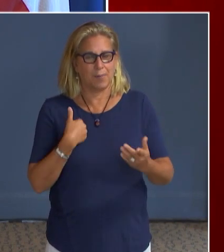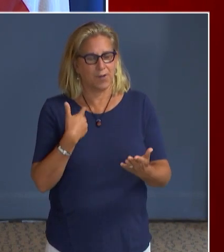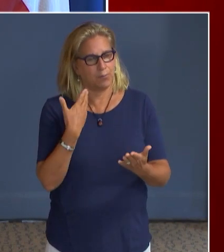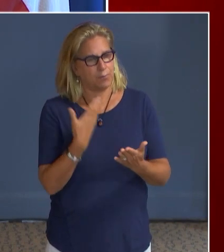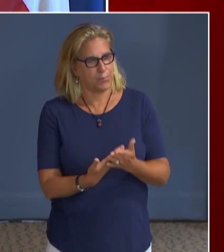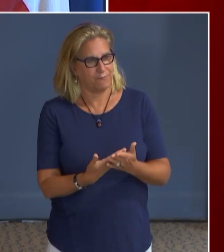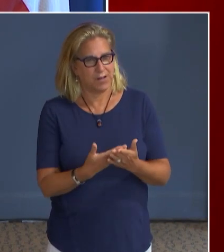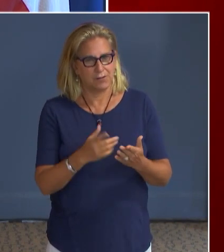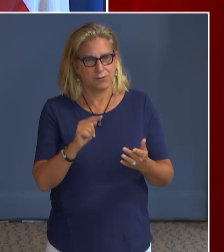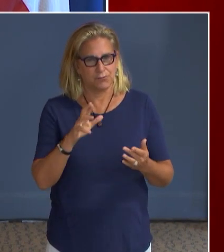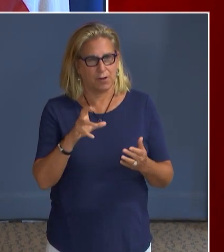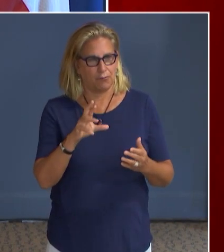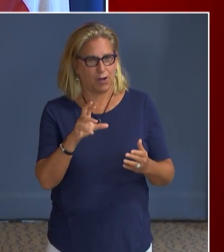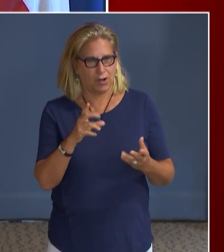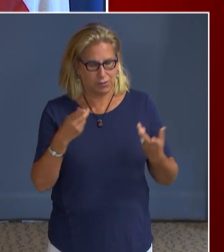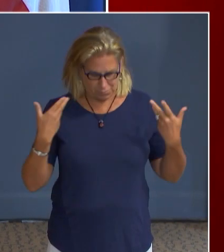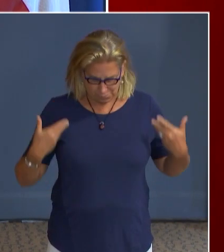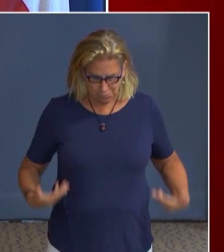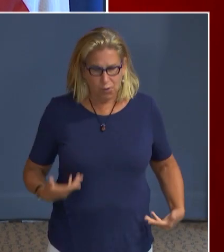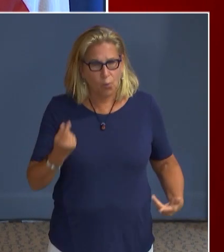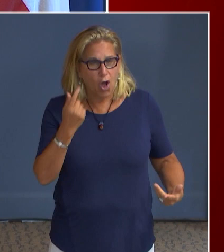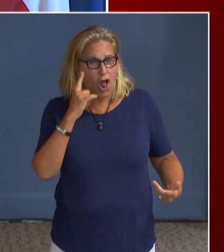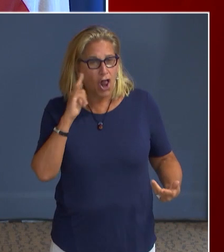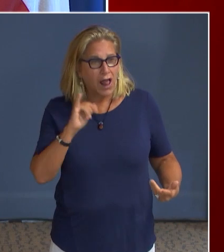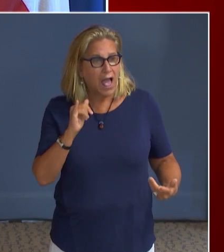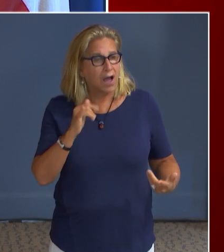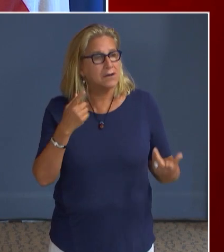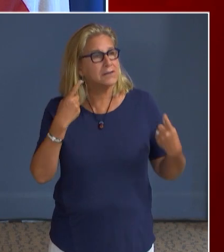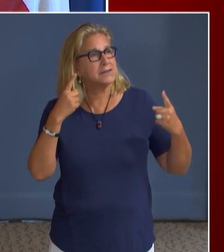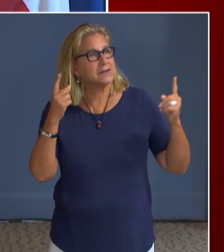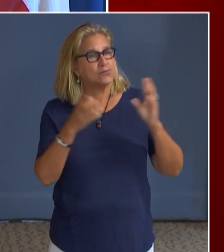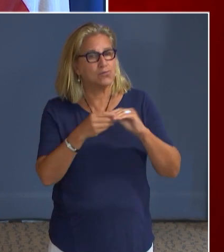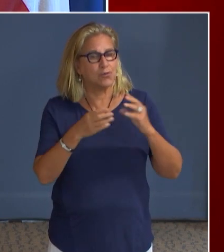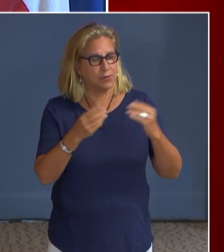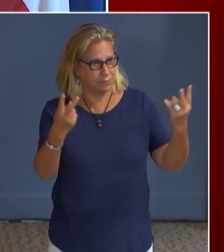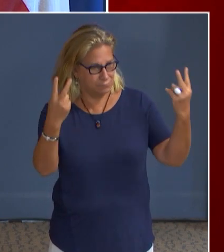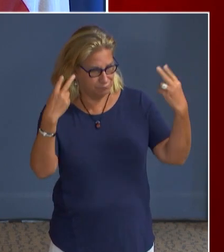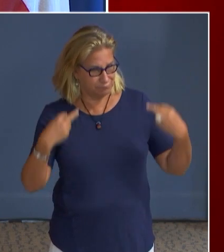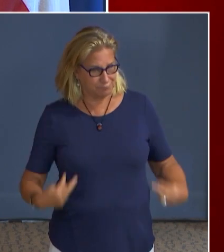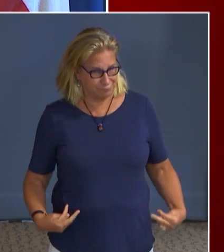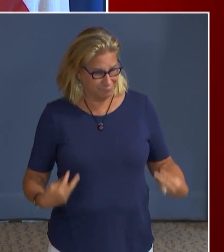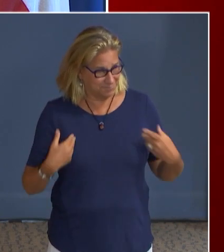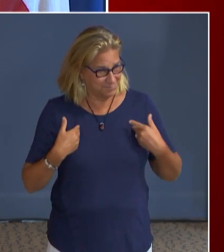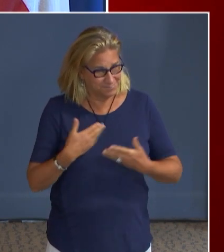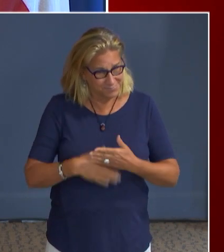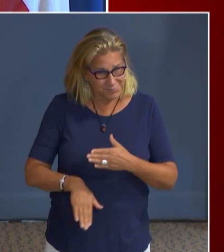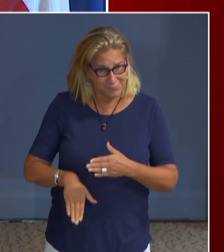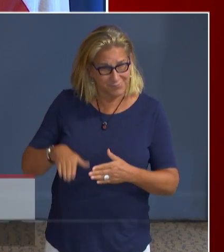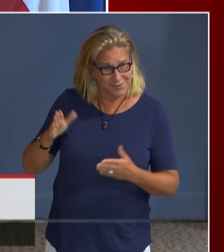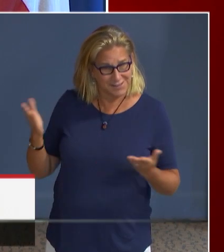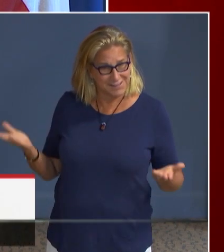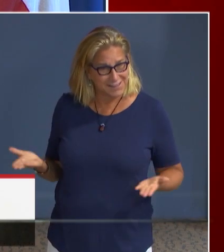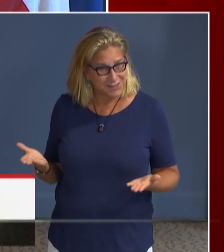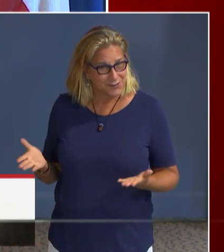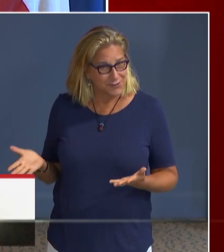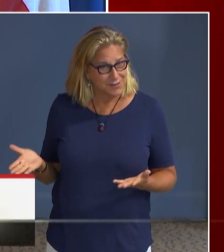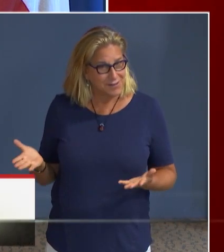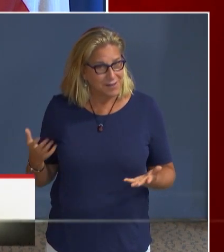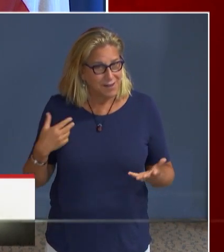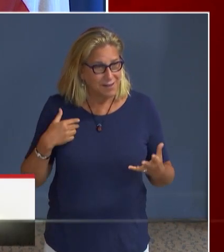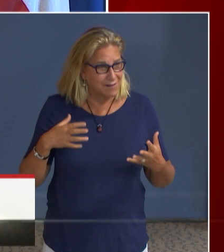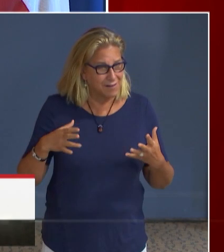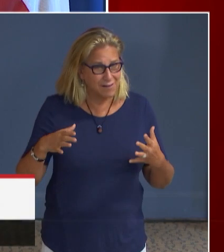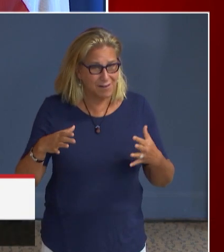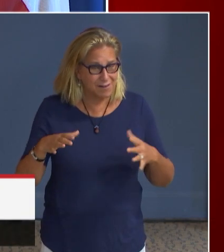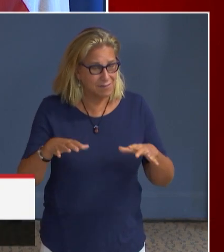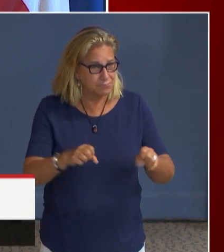virtual hiring events. I have, within the last few months, gained employment with DC government.